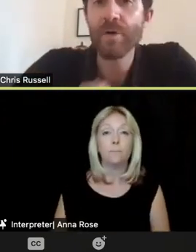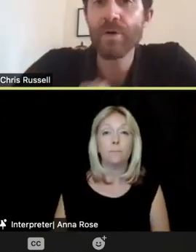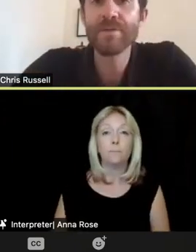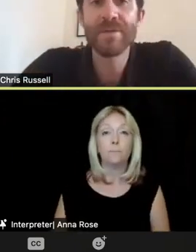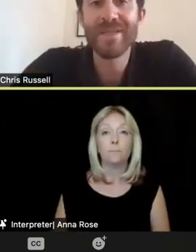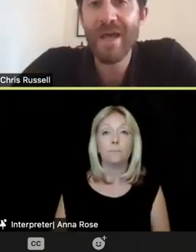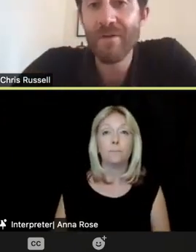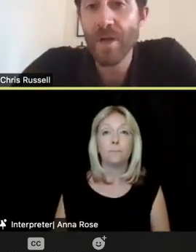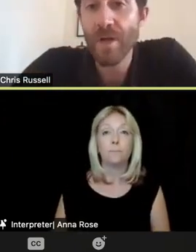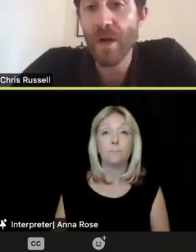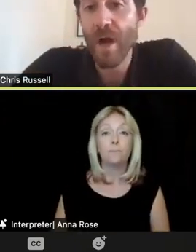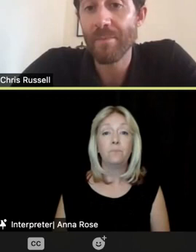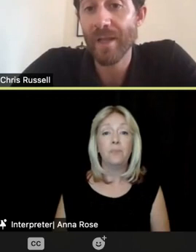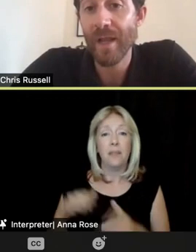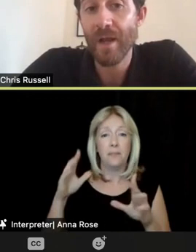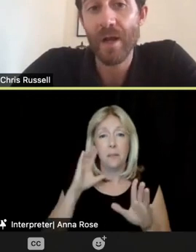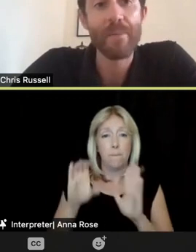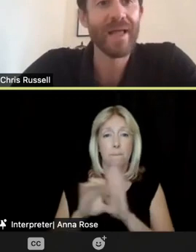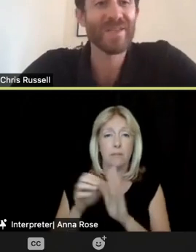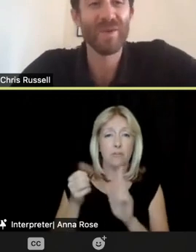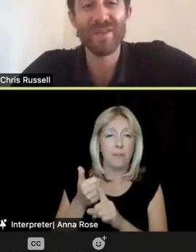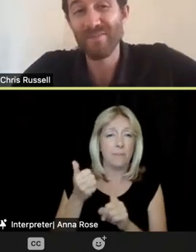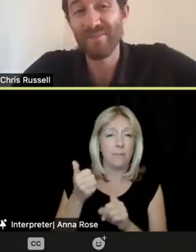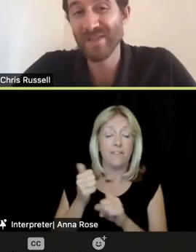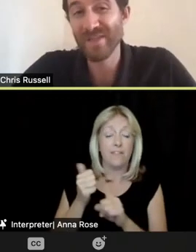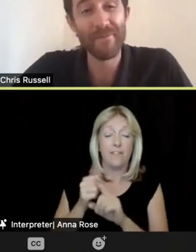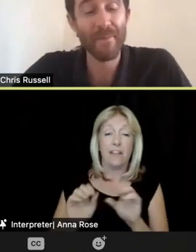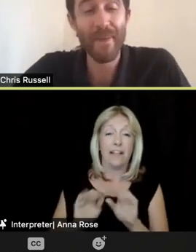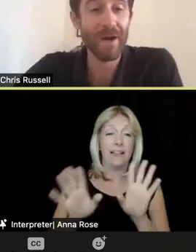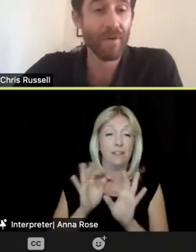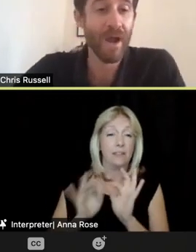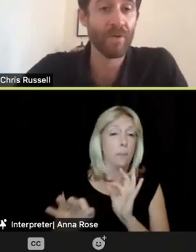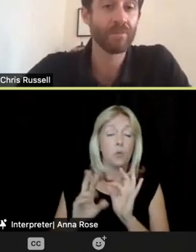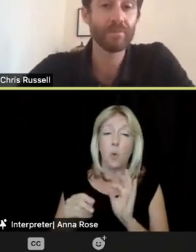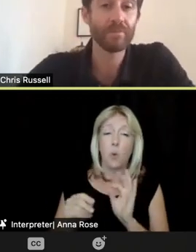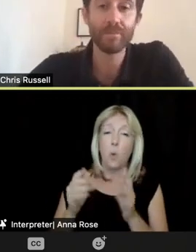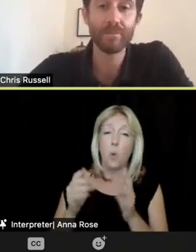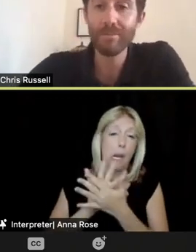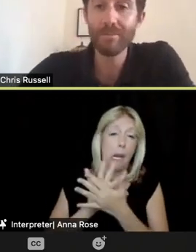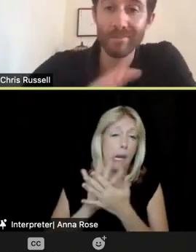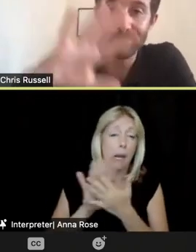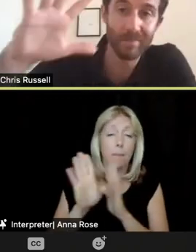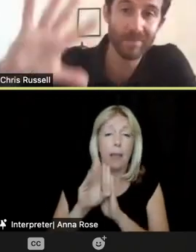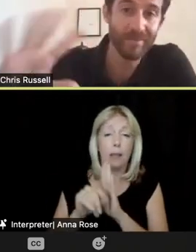And the photos themselves are complex with stuff in the background,